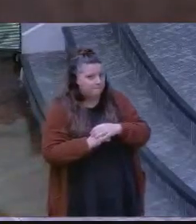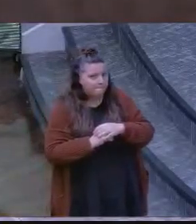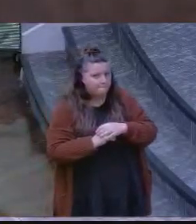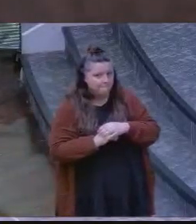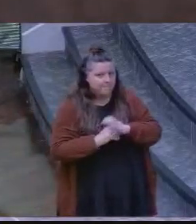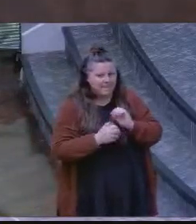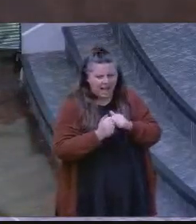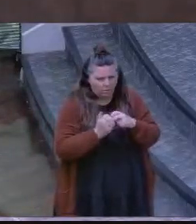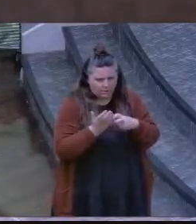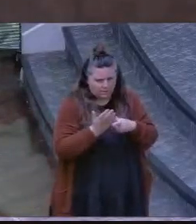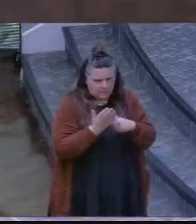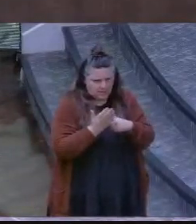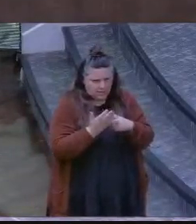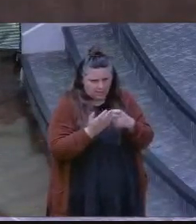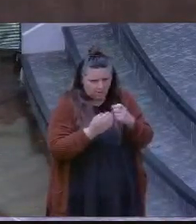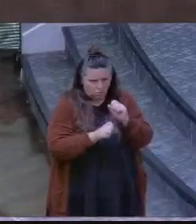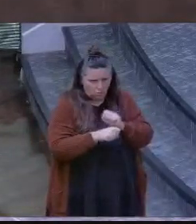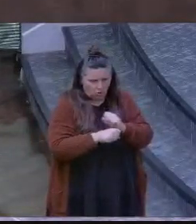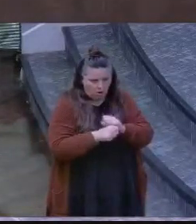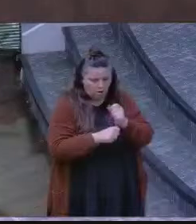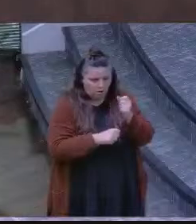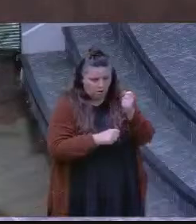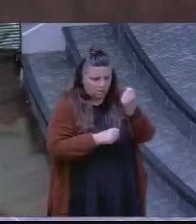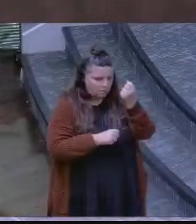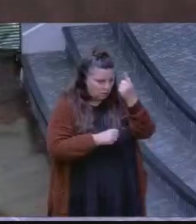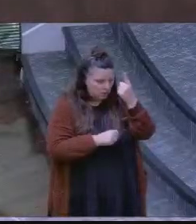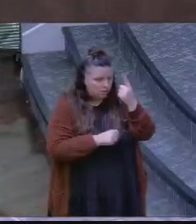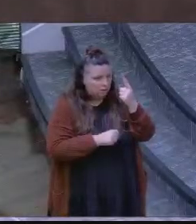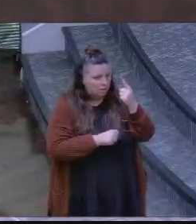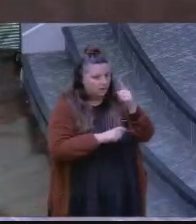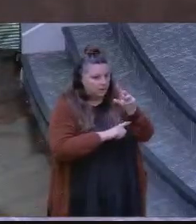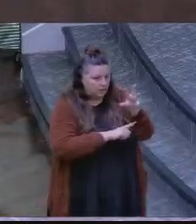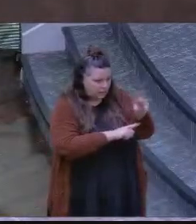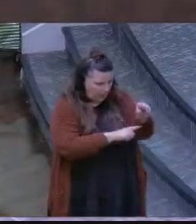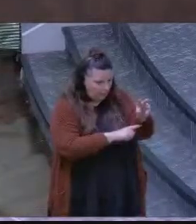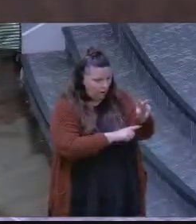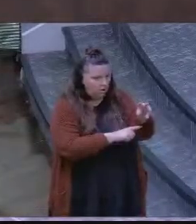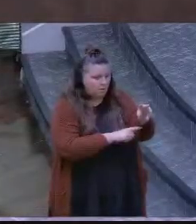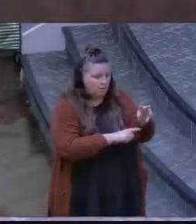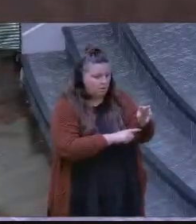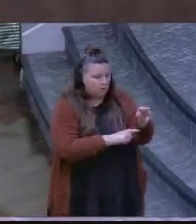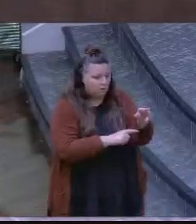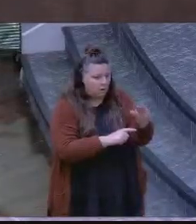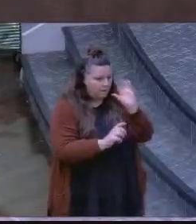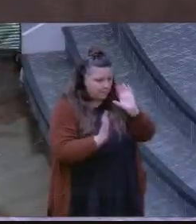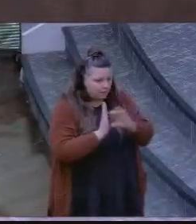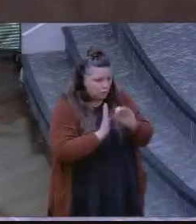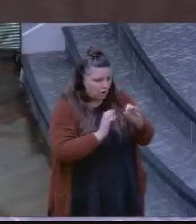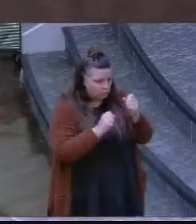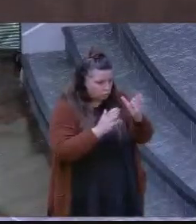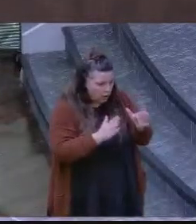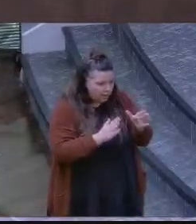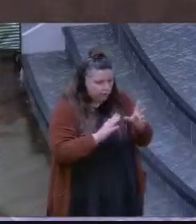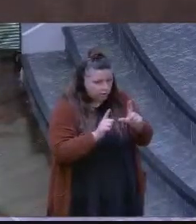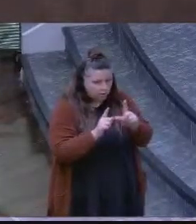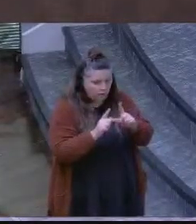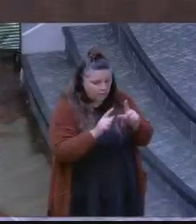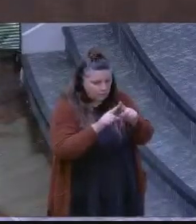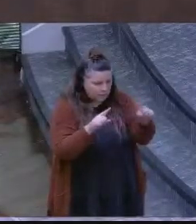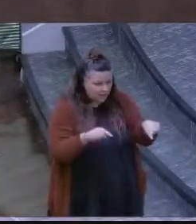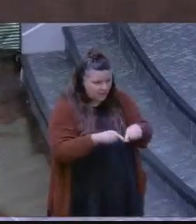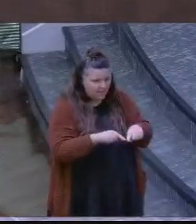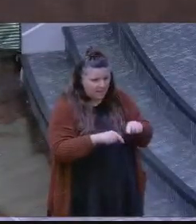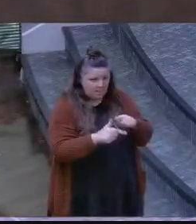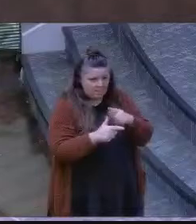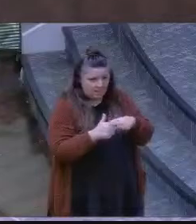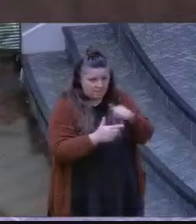ticketing working? I understand the camera grabs, I'm guessing, a picture of the driver and a picture of the license plate. Is it a mail-in service where then